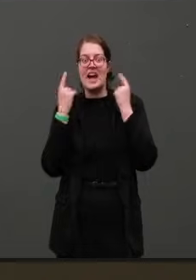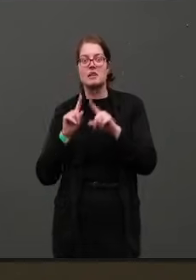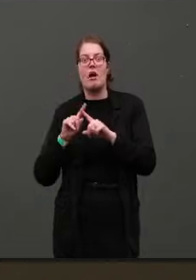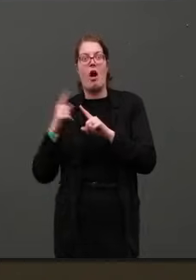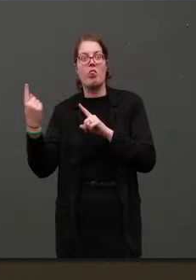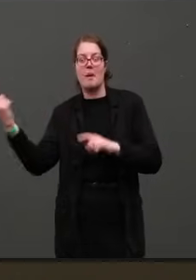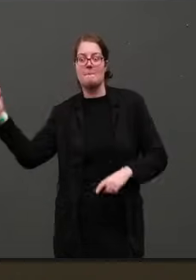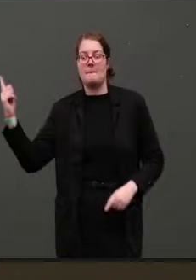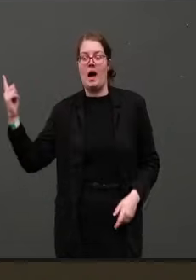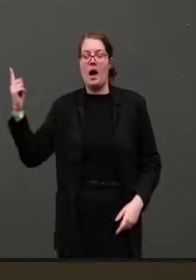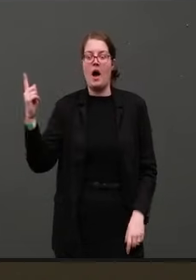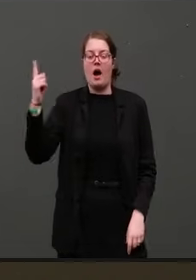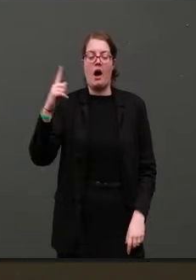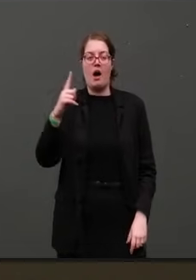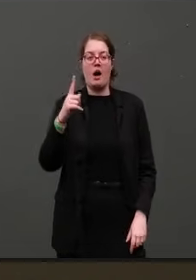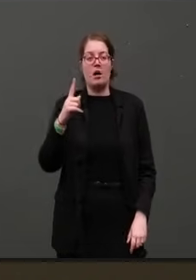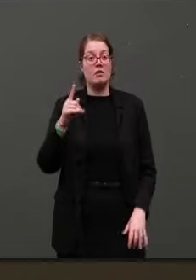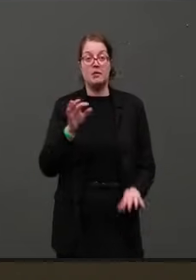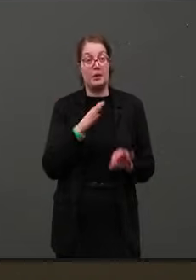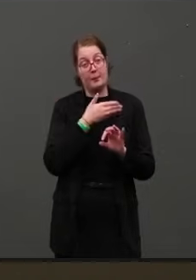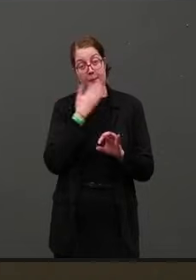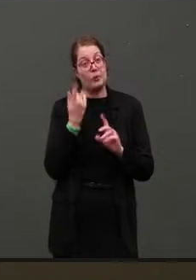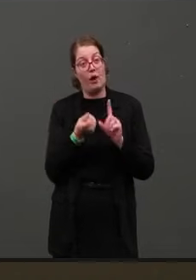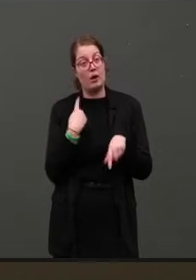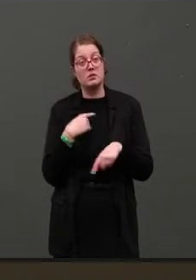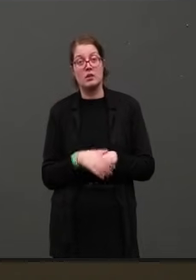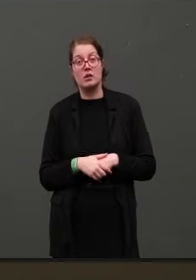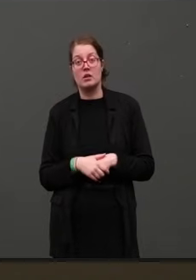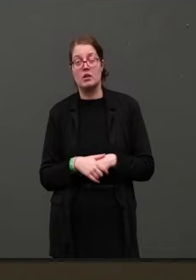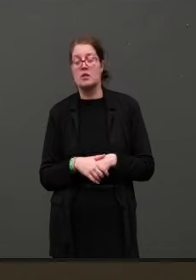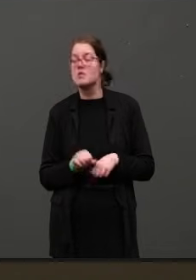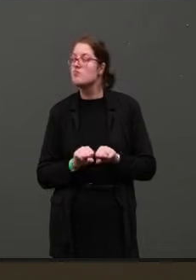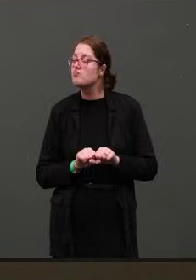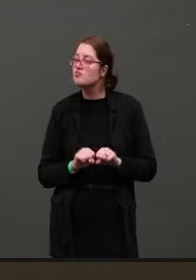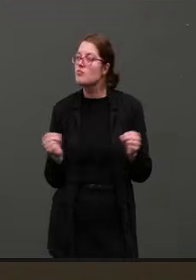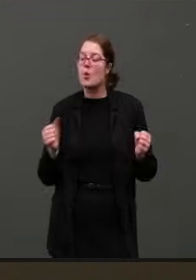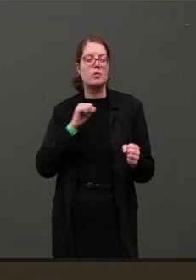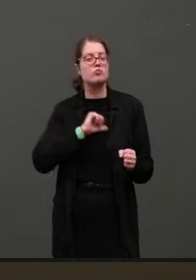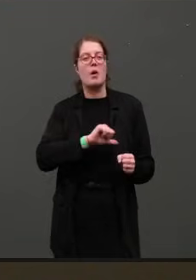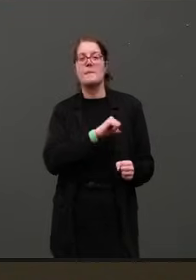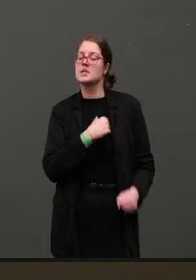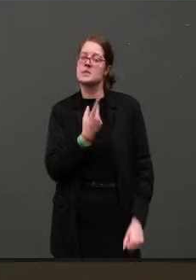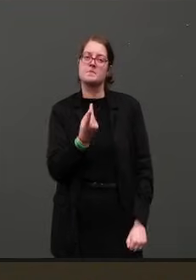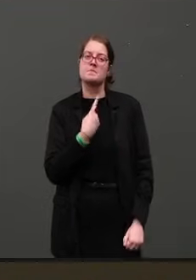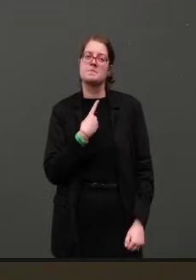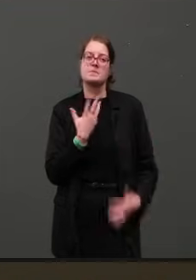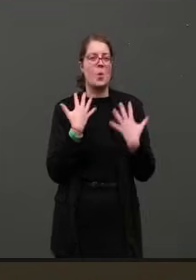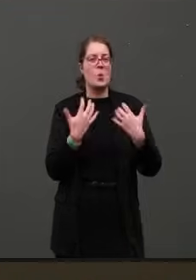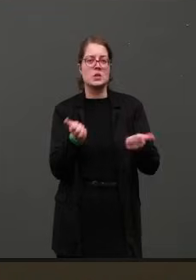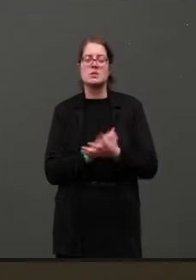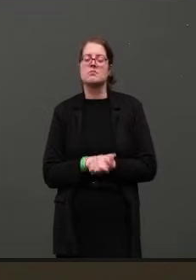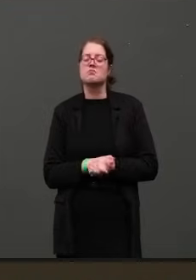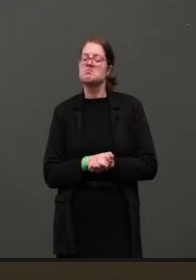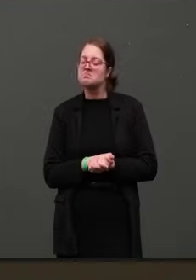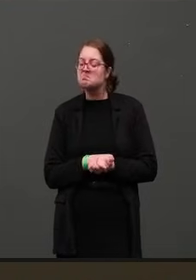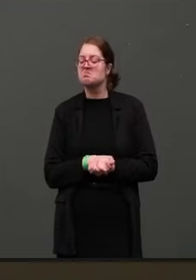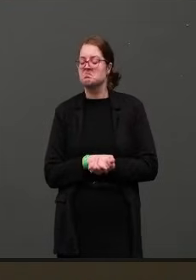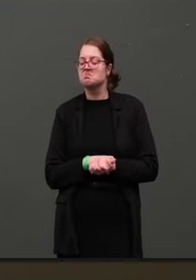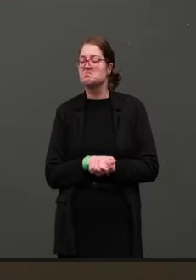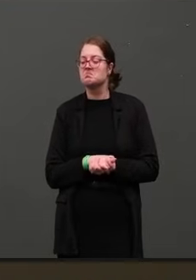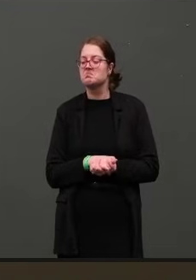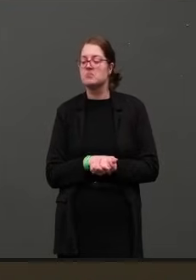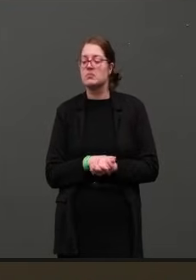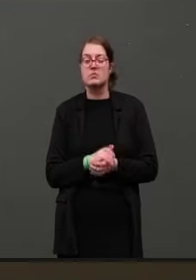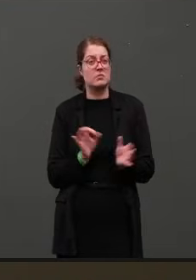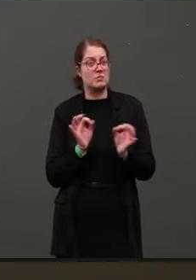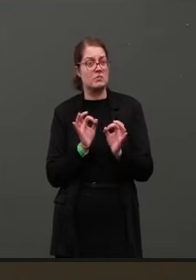If you don't answer that question, you have broken your promise to the audience. And if that's not the question that you want to